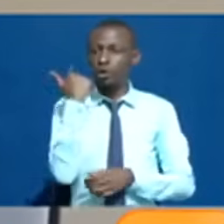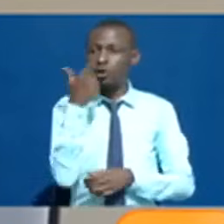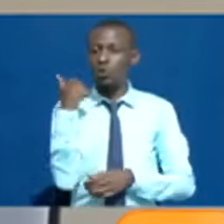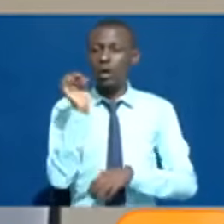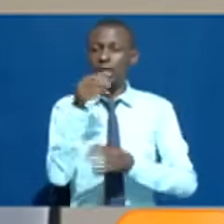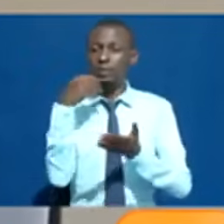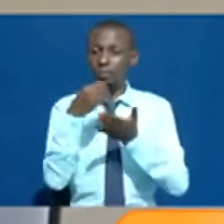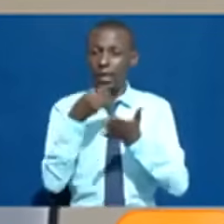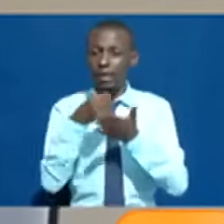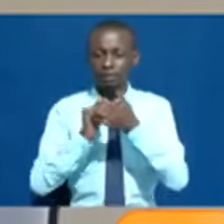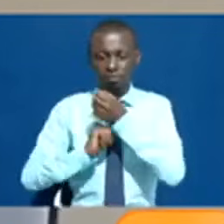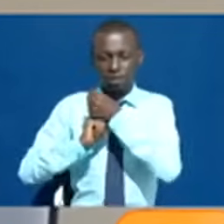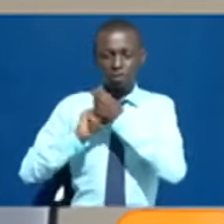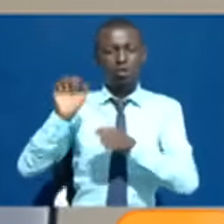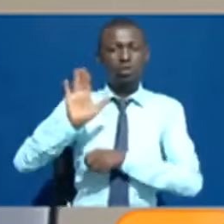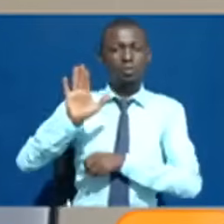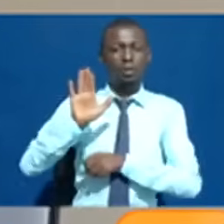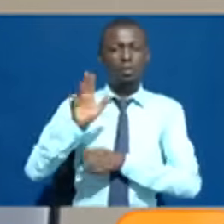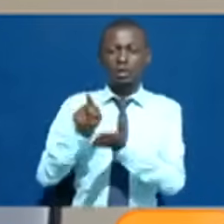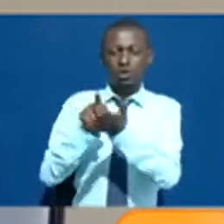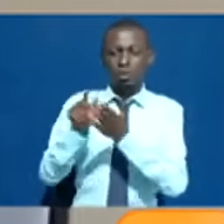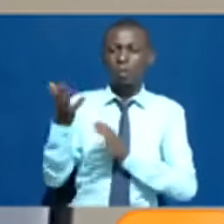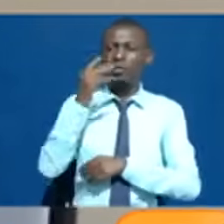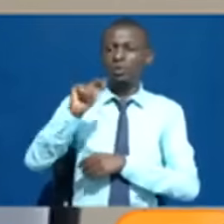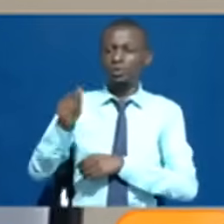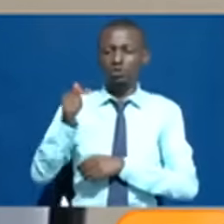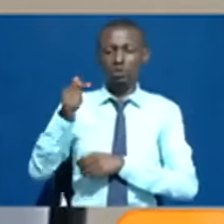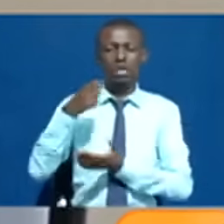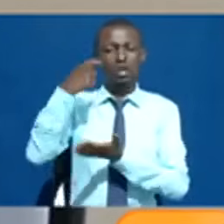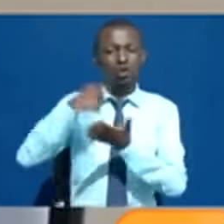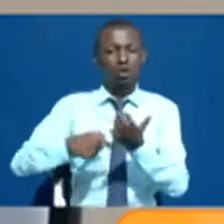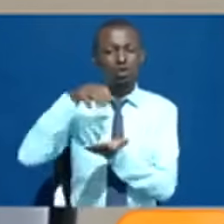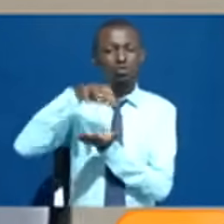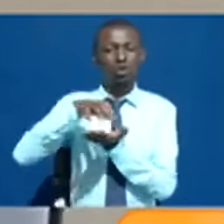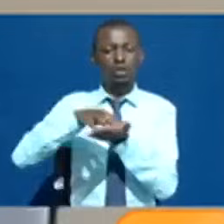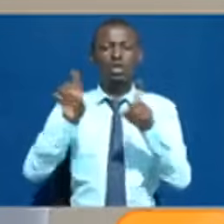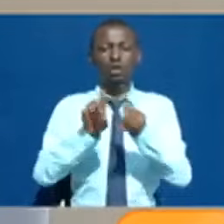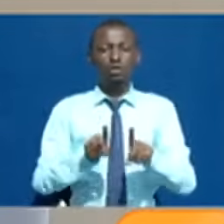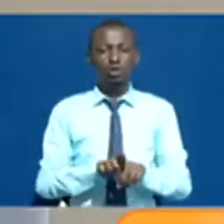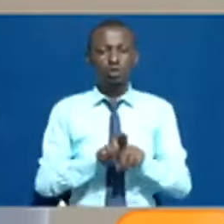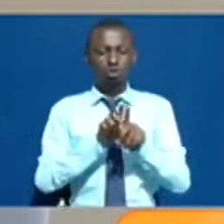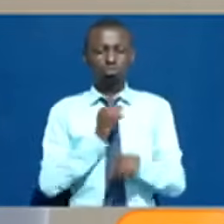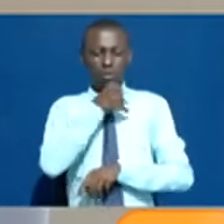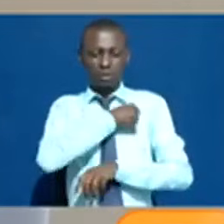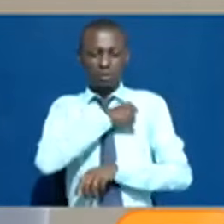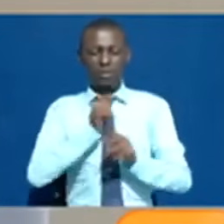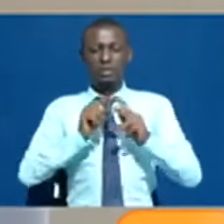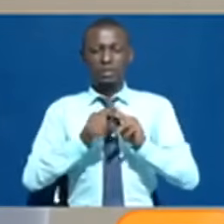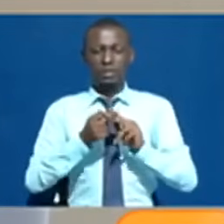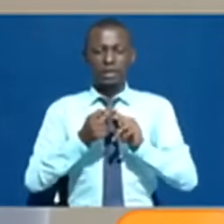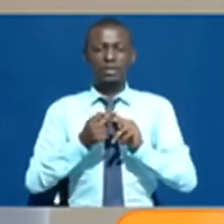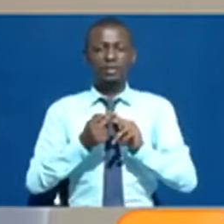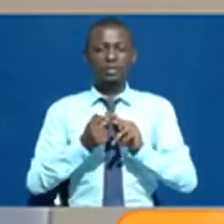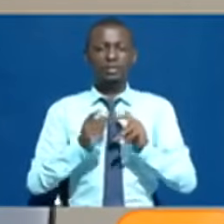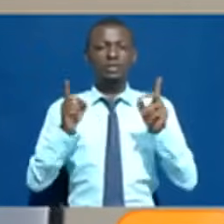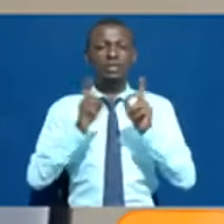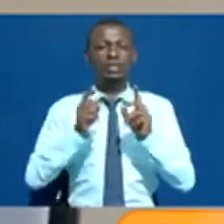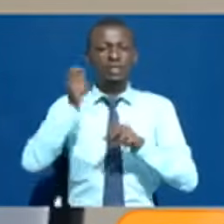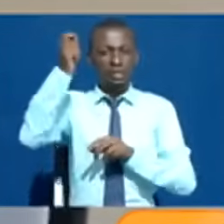respondent for the sum of 500,000 plus cost of the suit and interest at court rate from the date of judgment to the payment in